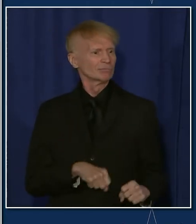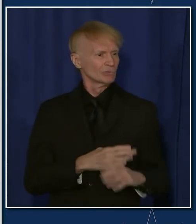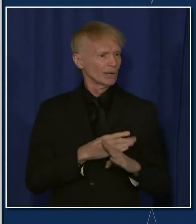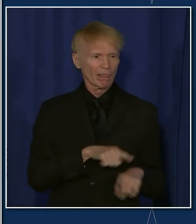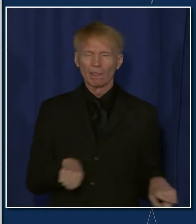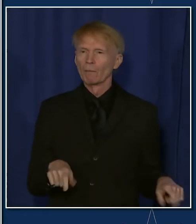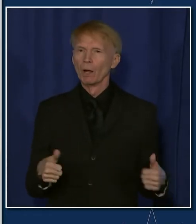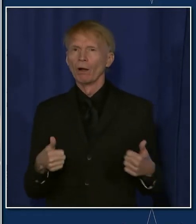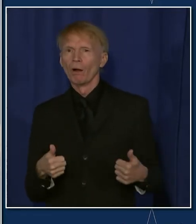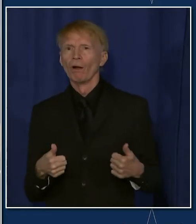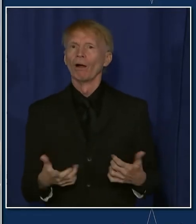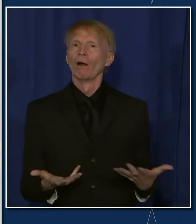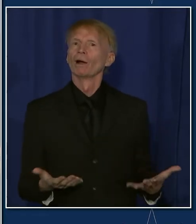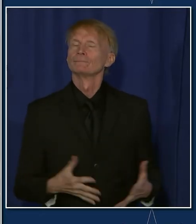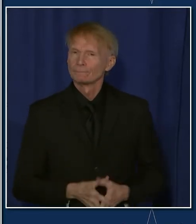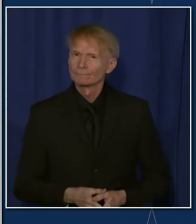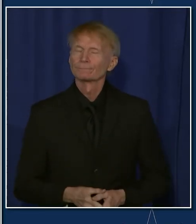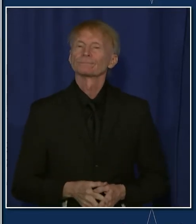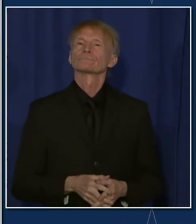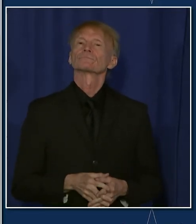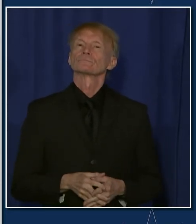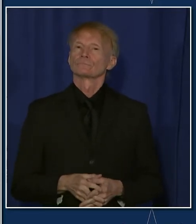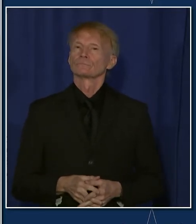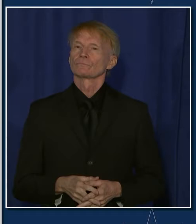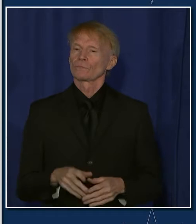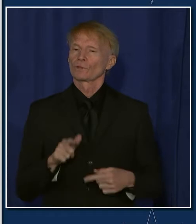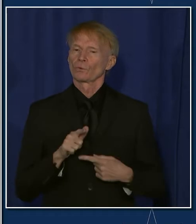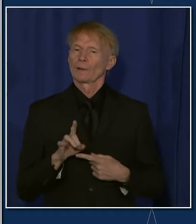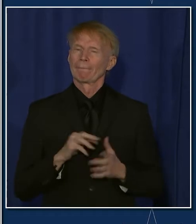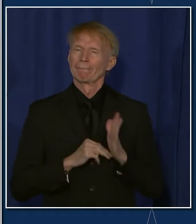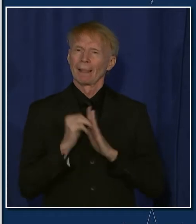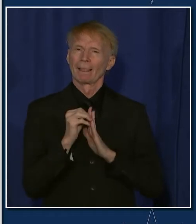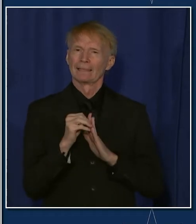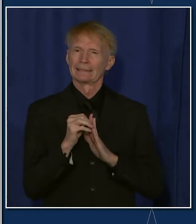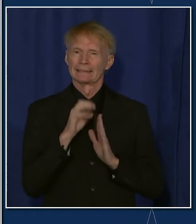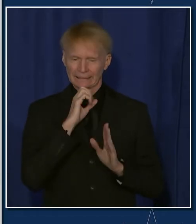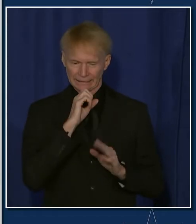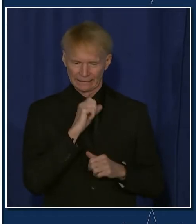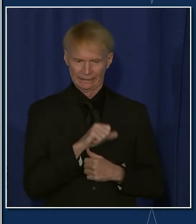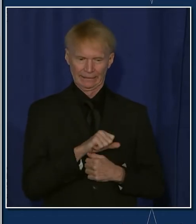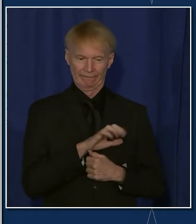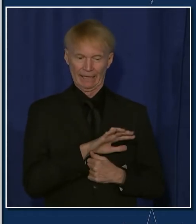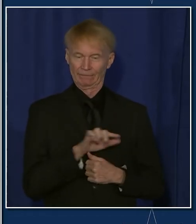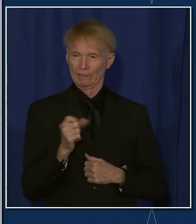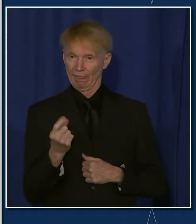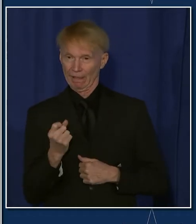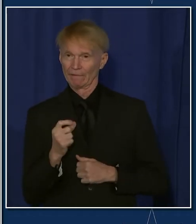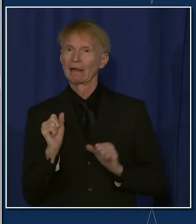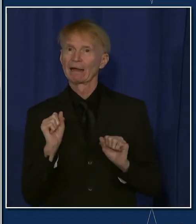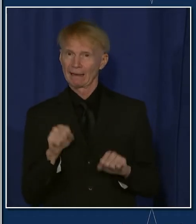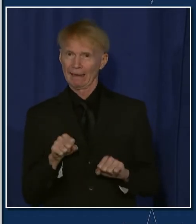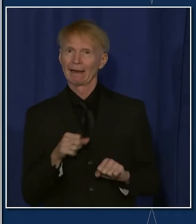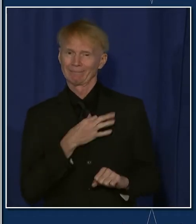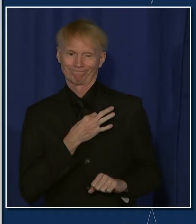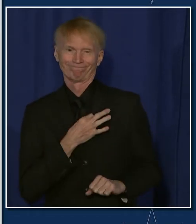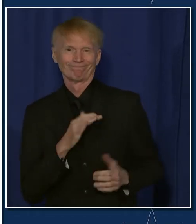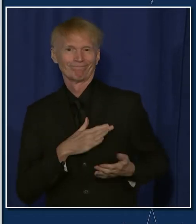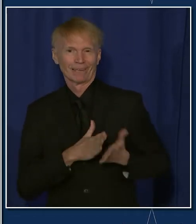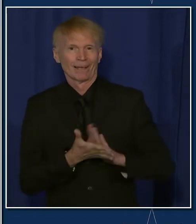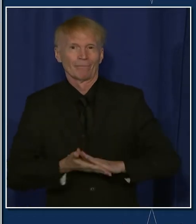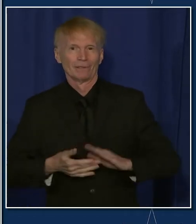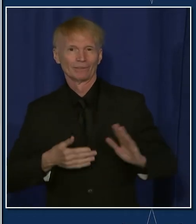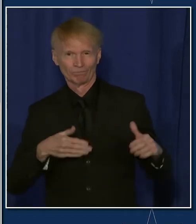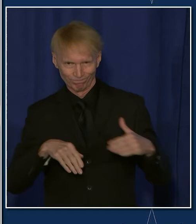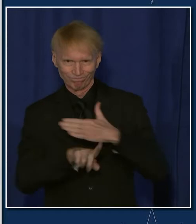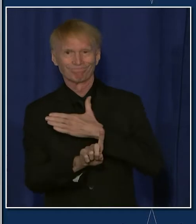so important. There are 28 million kids ages 5 to 11 years of age eligible for the vaccine. And let's face it,